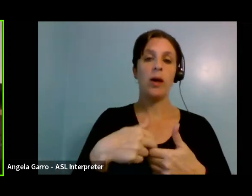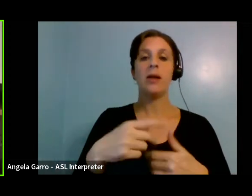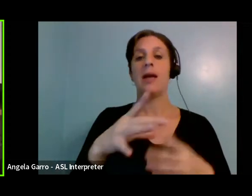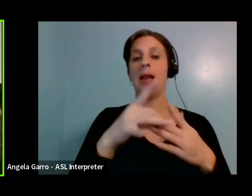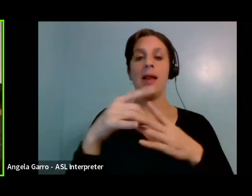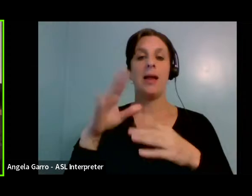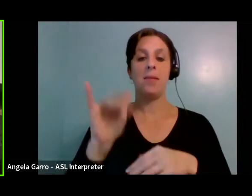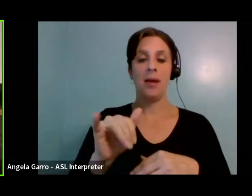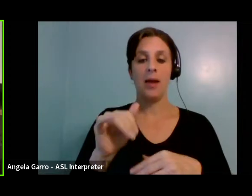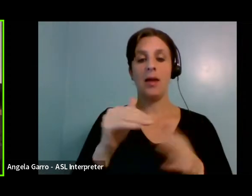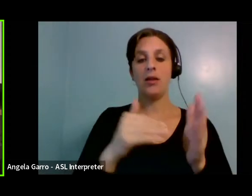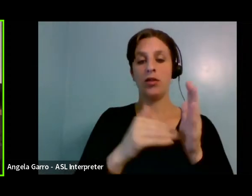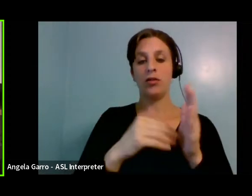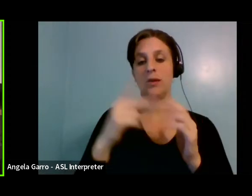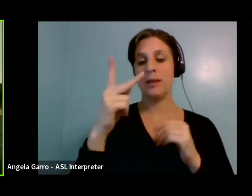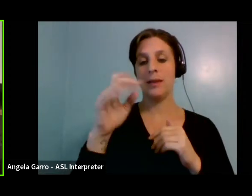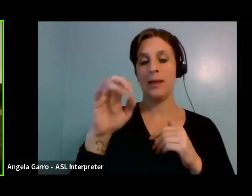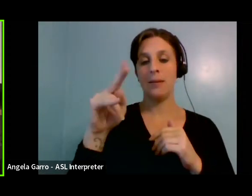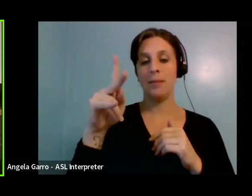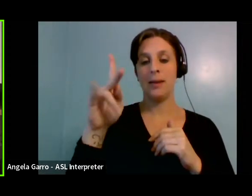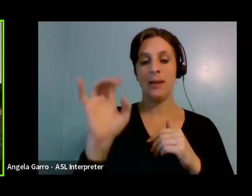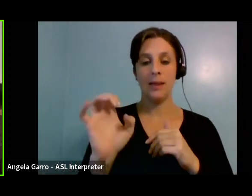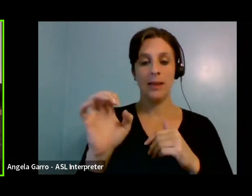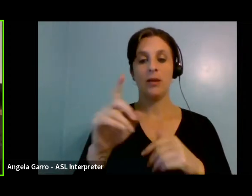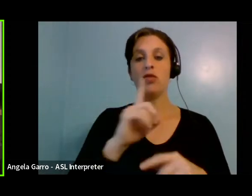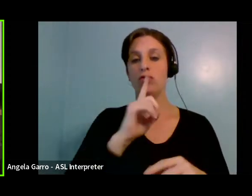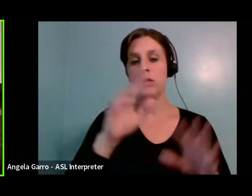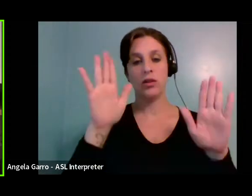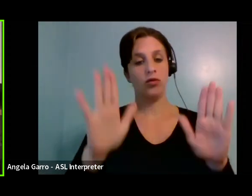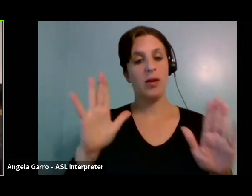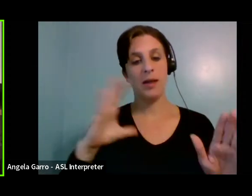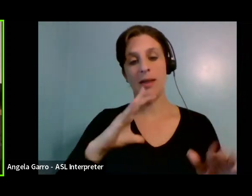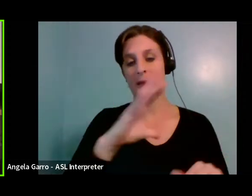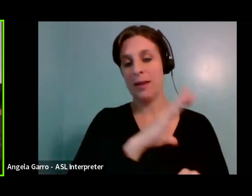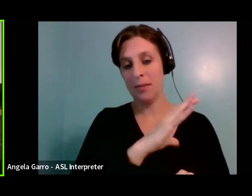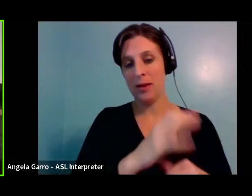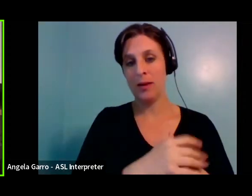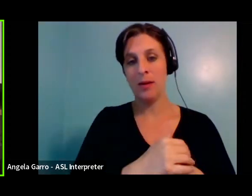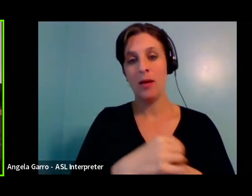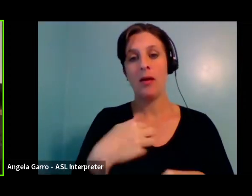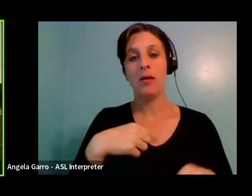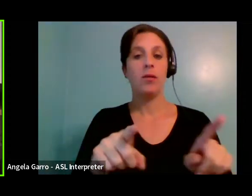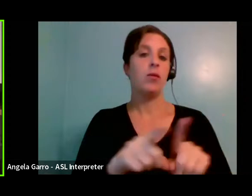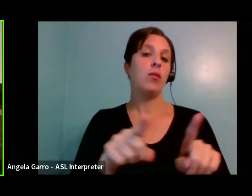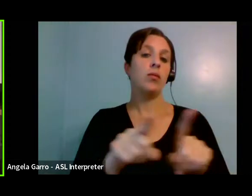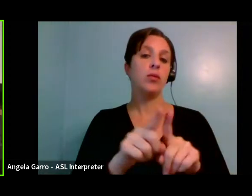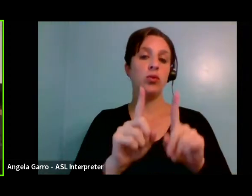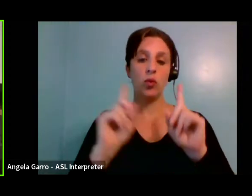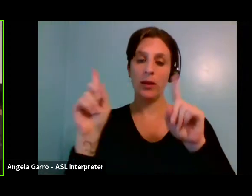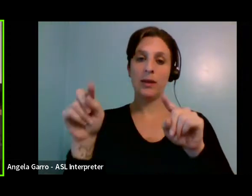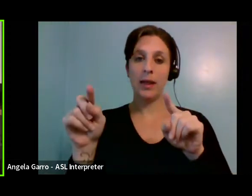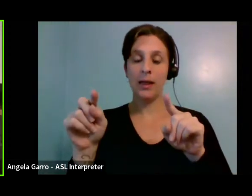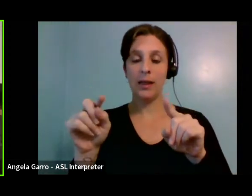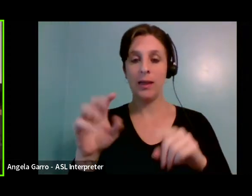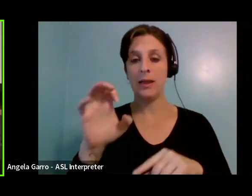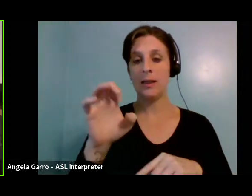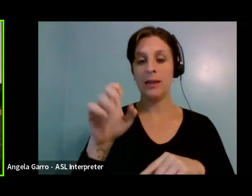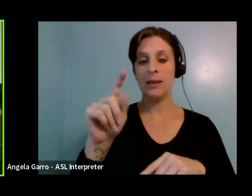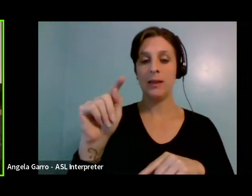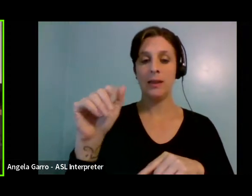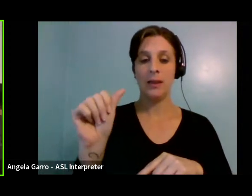Dr. Kemke. So it's a really great committee. I also attended the